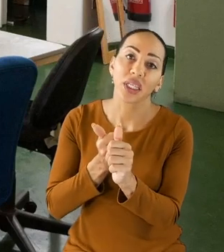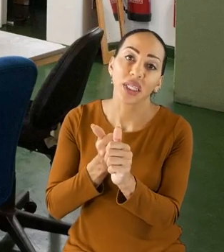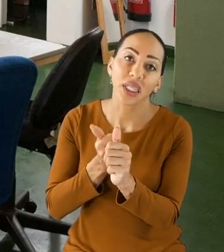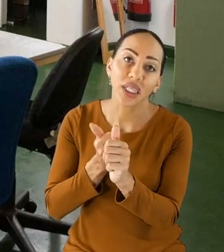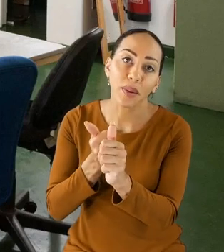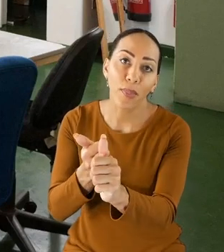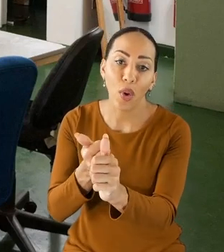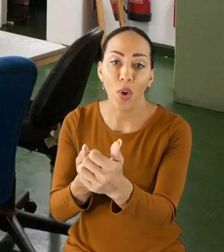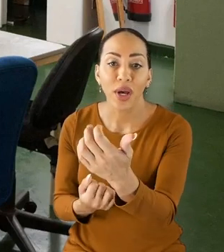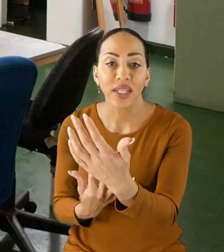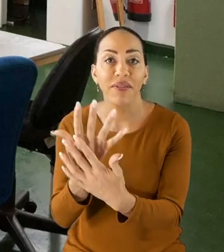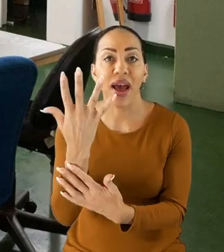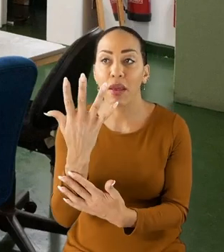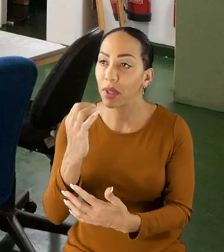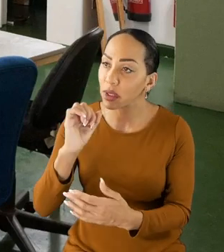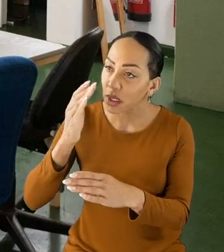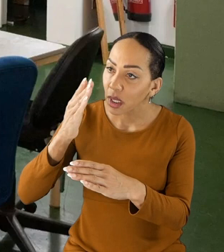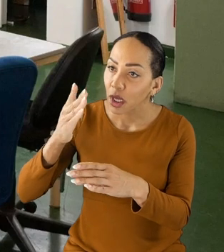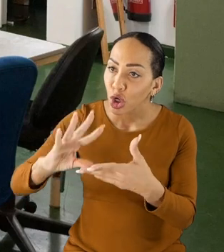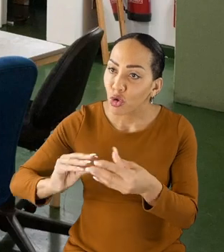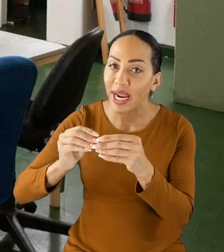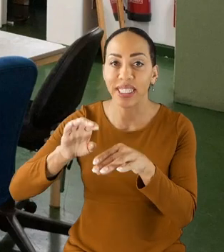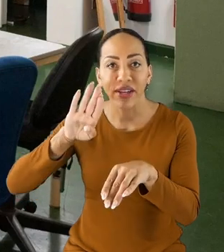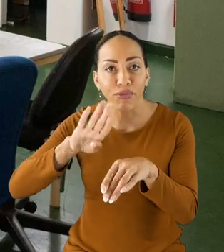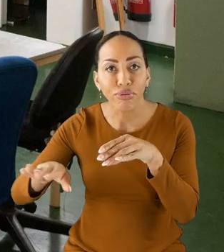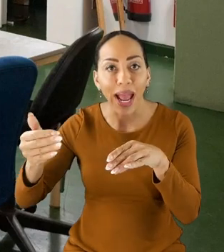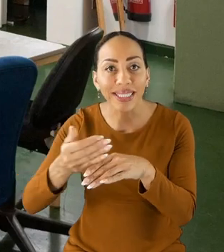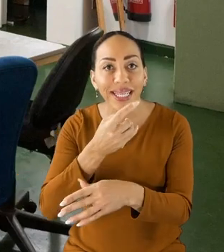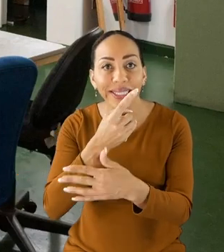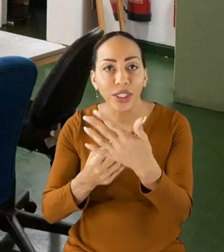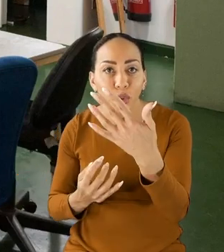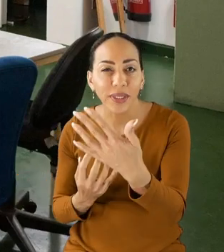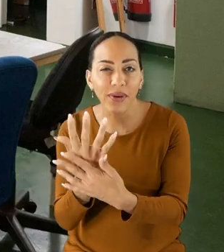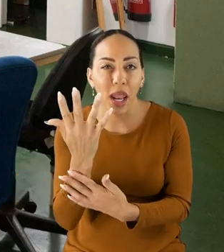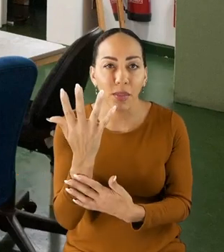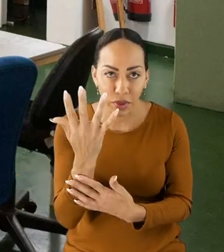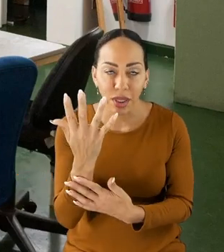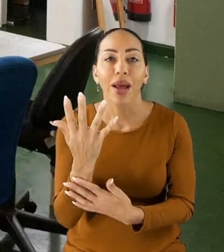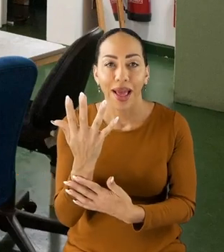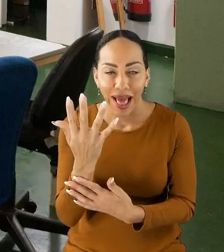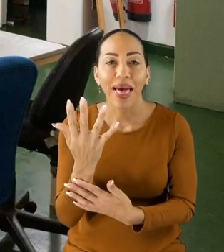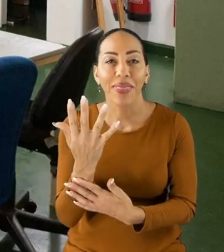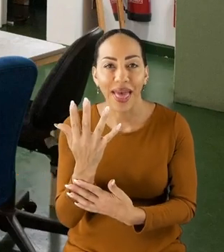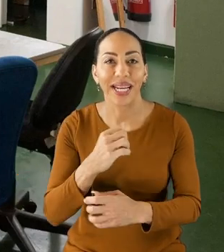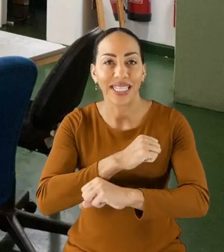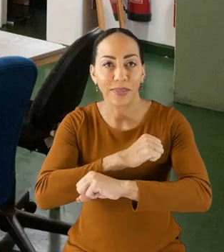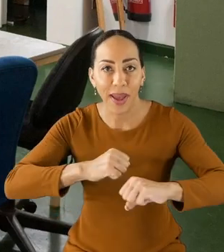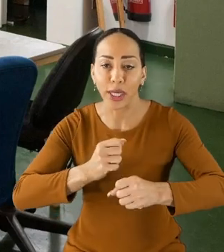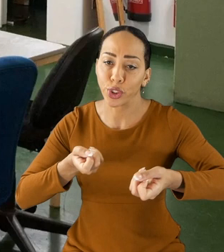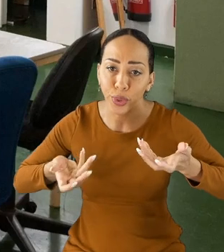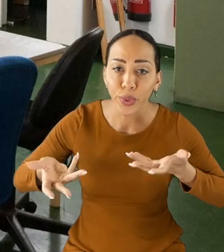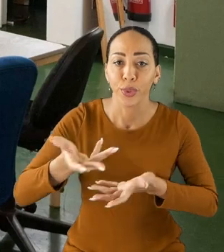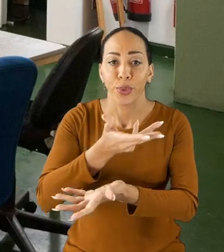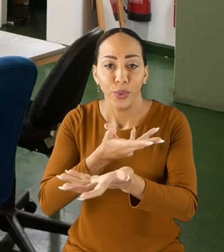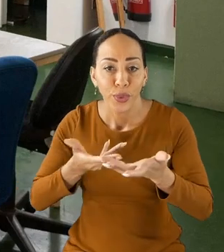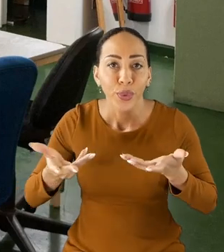support development of creative practice and to create a space where that could be discussed and